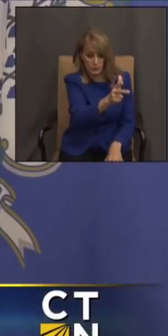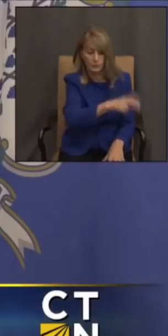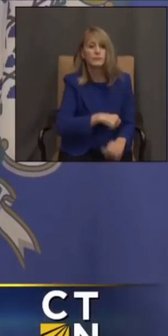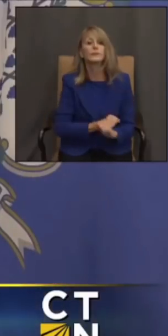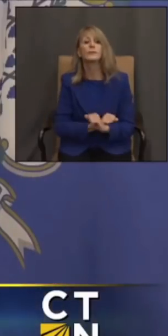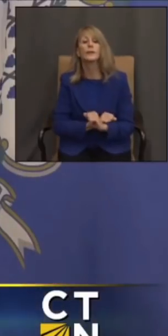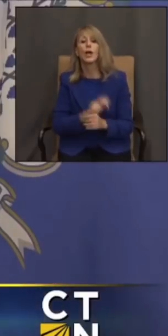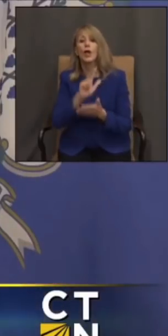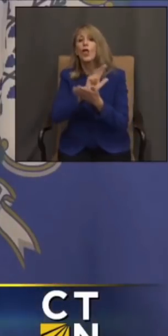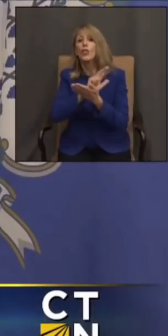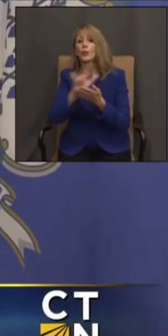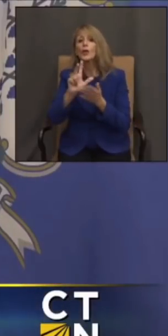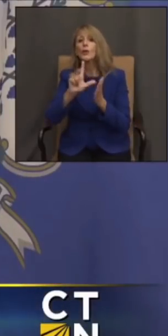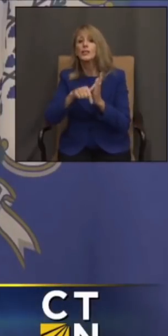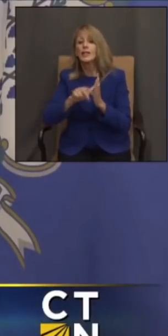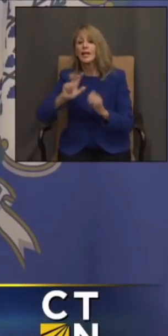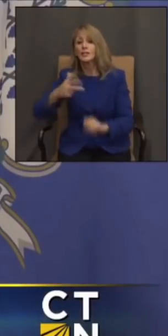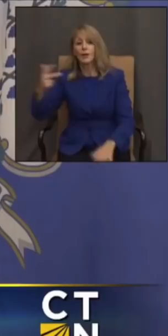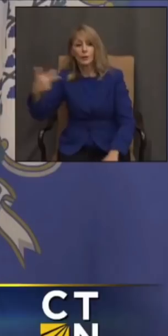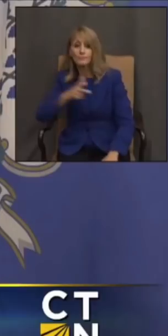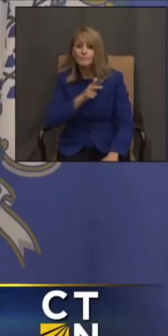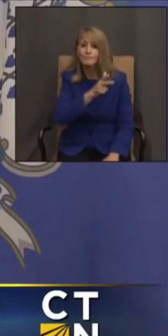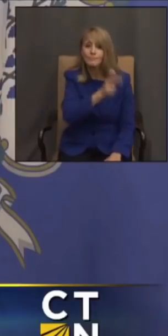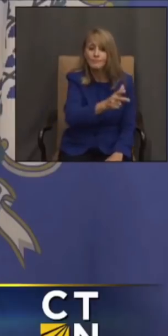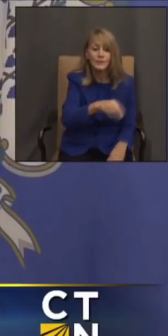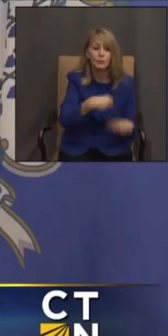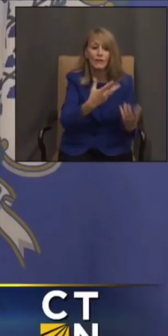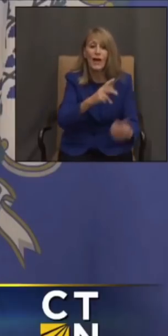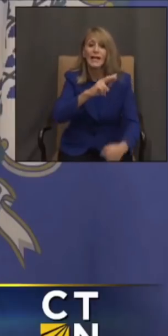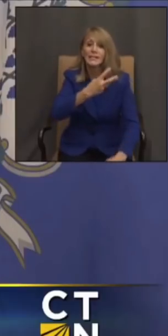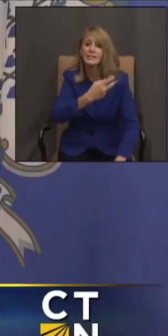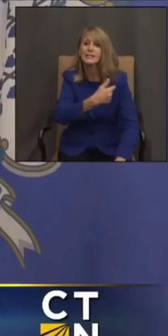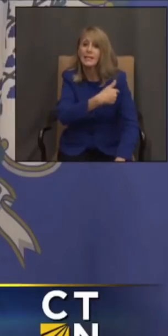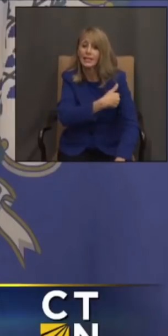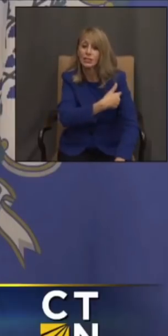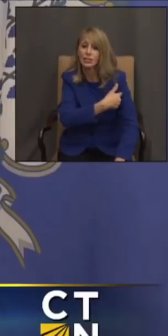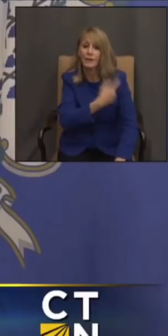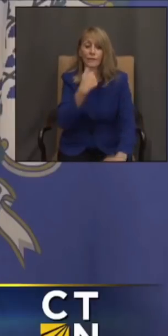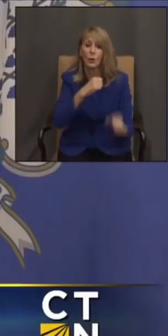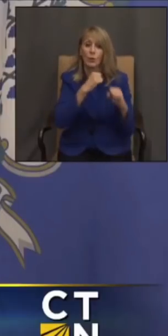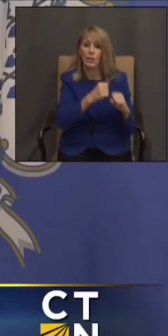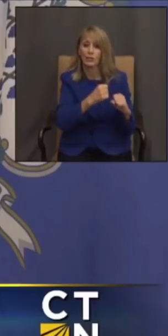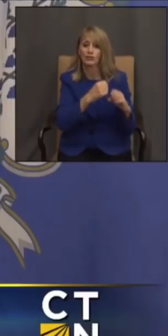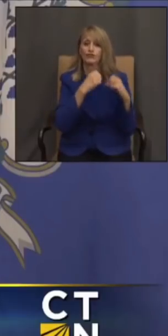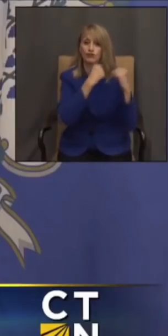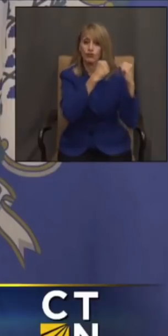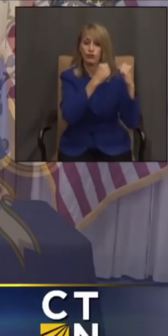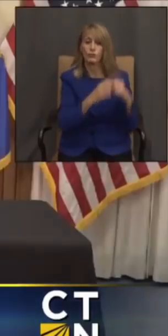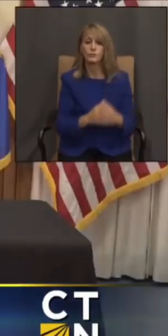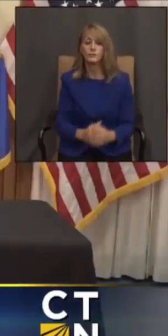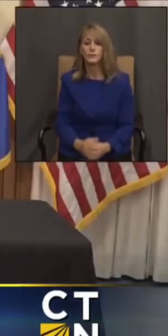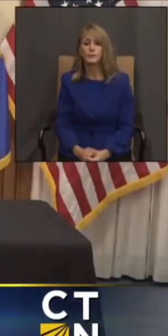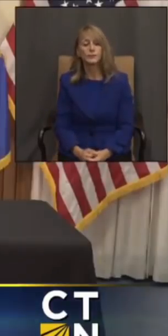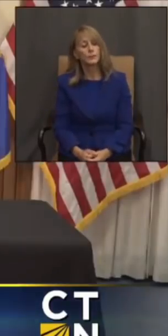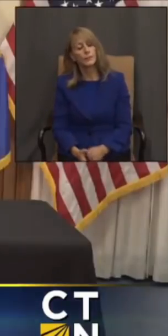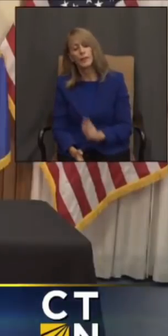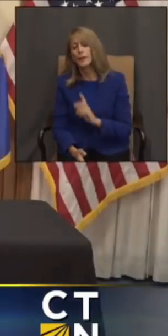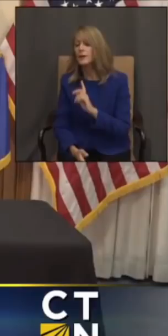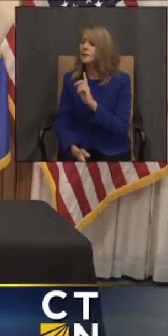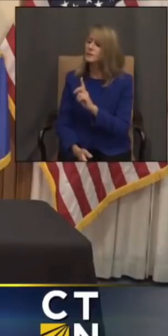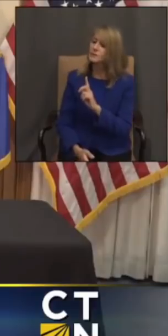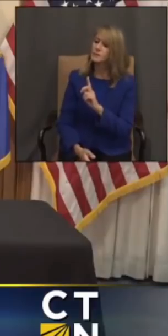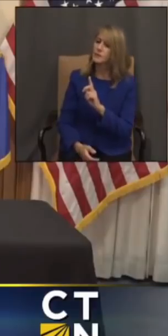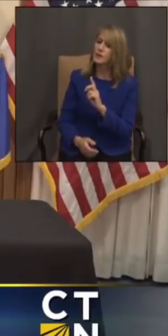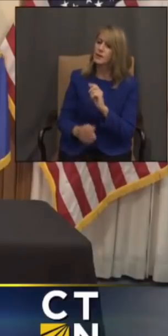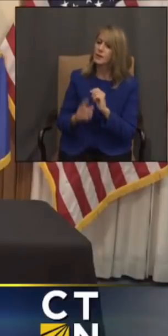It's a little more complicated than it was a week ago. We're still getting it done with a special emphasis upon equity. And Governor, I want to just add,